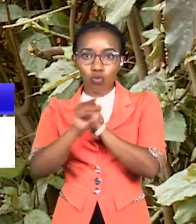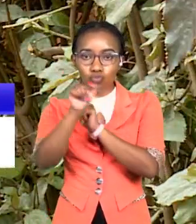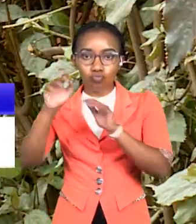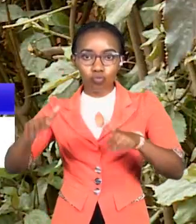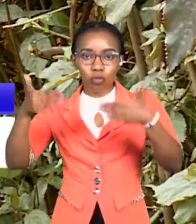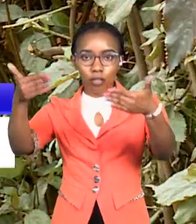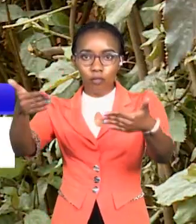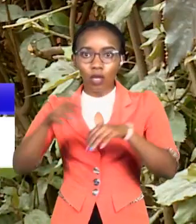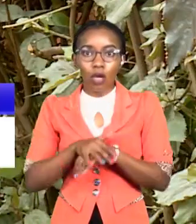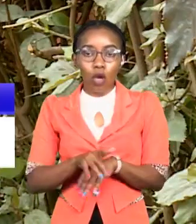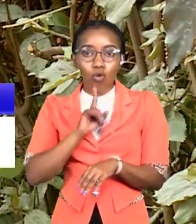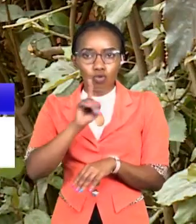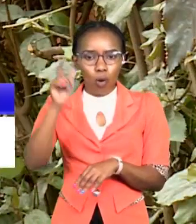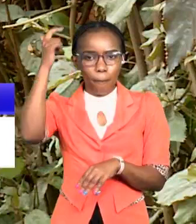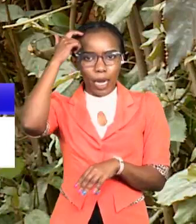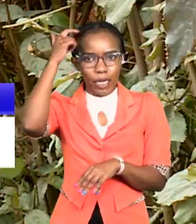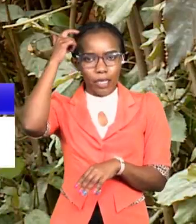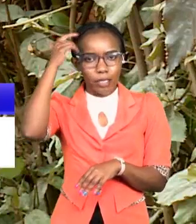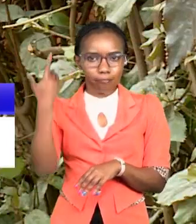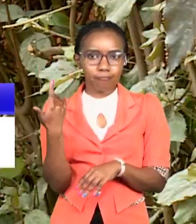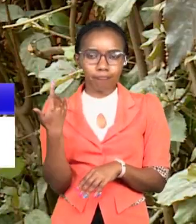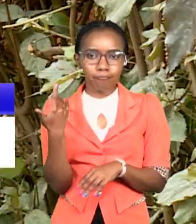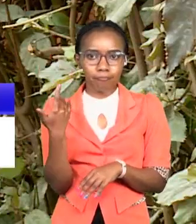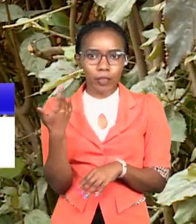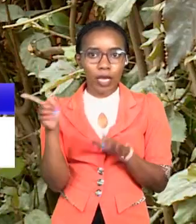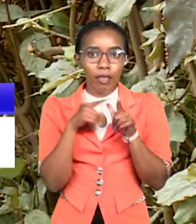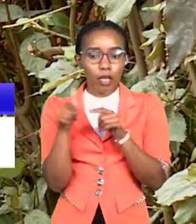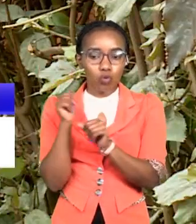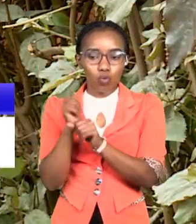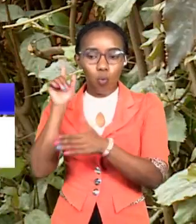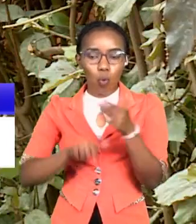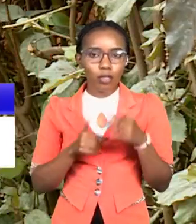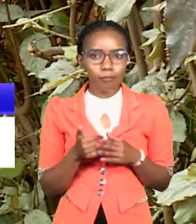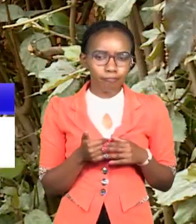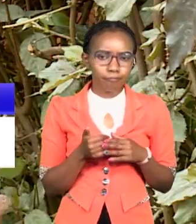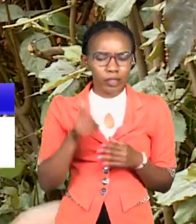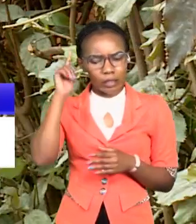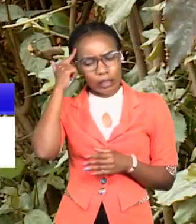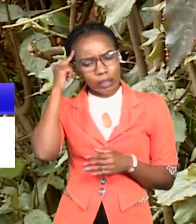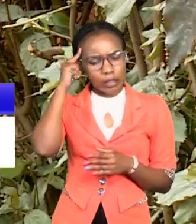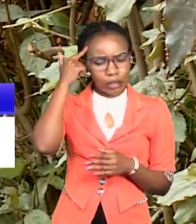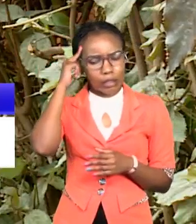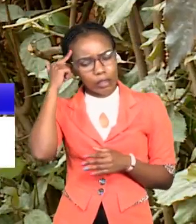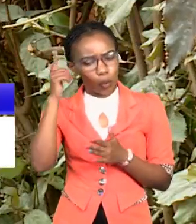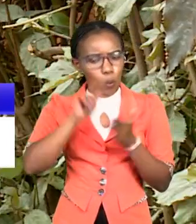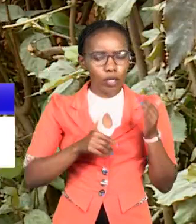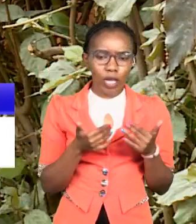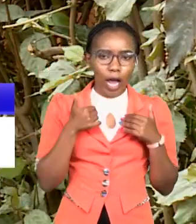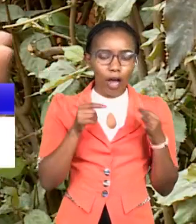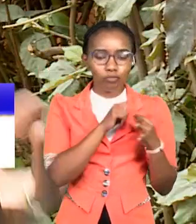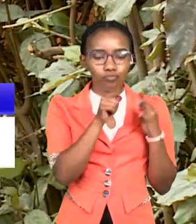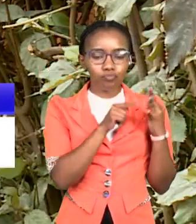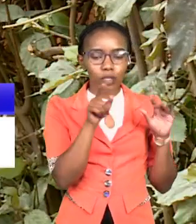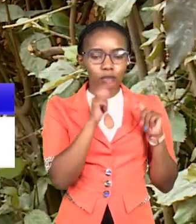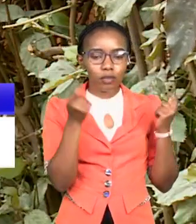So having that mindset down, the next thing that you need to do is figure out what your options are. We've already learned there's affiliate marketing,